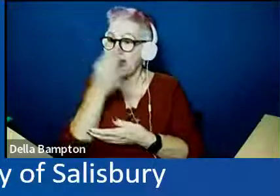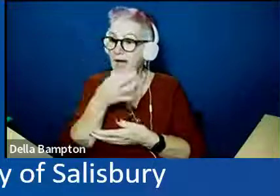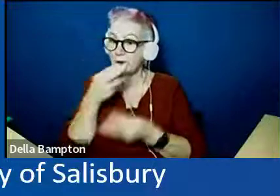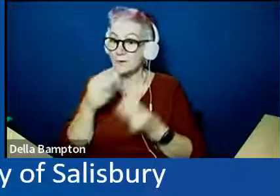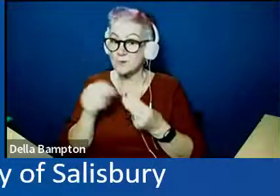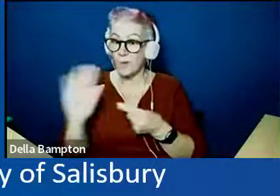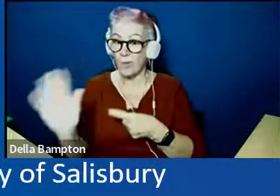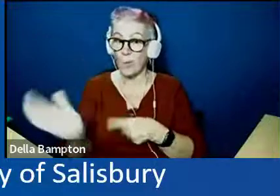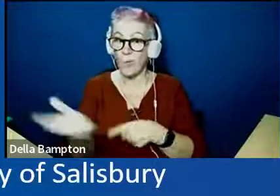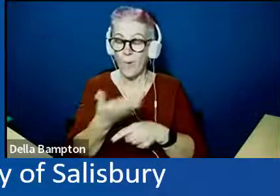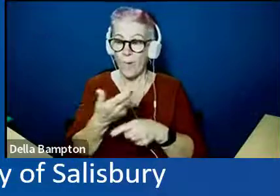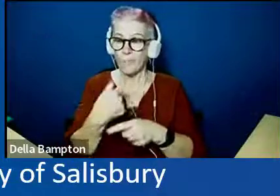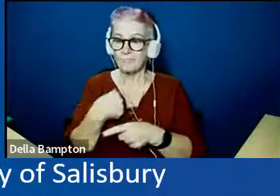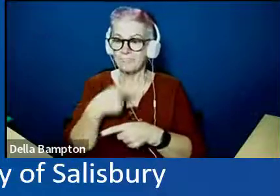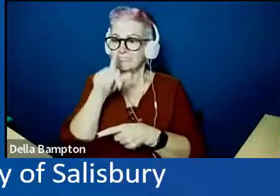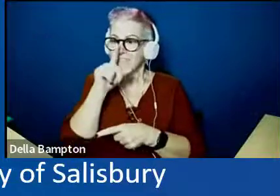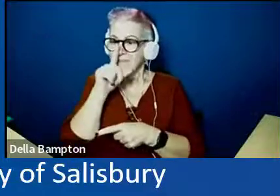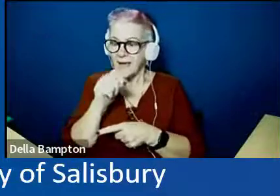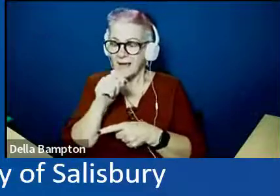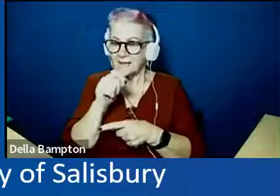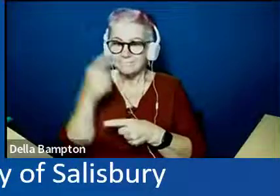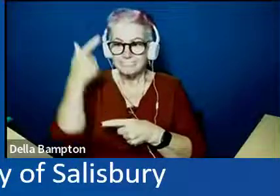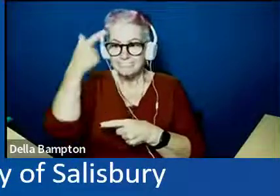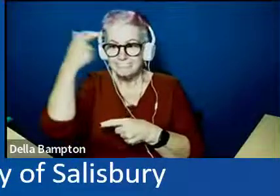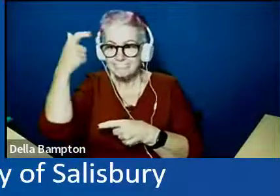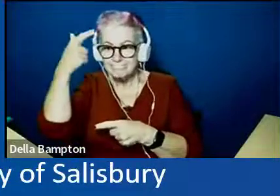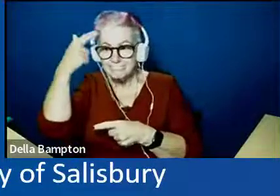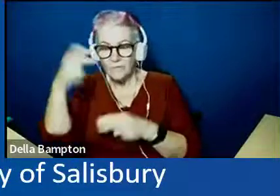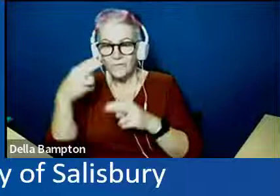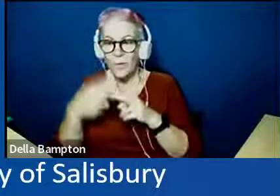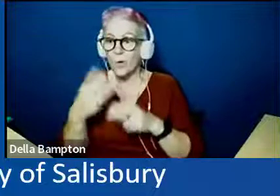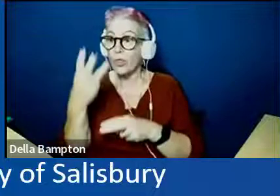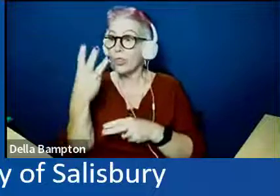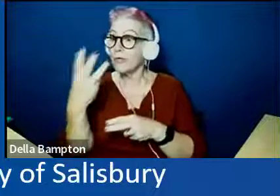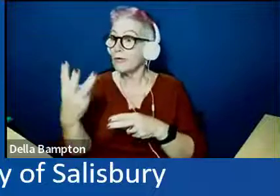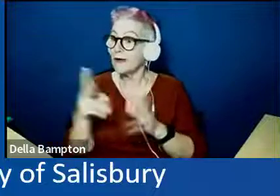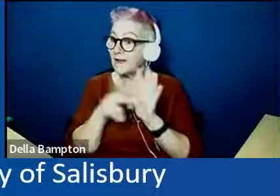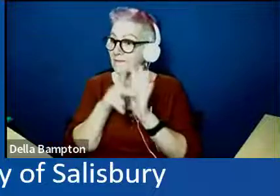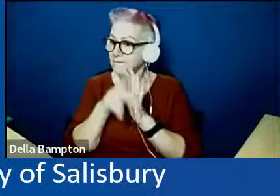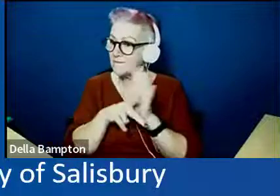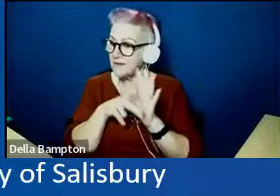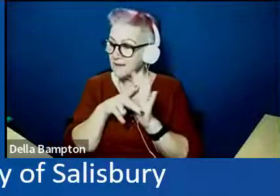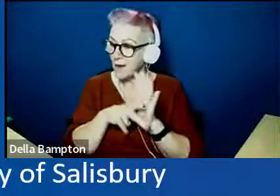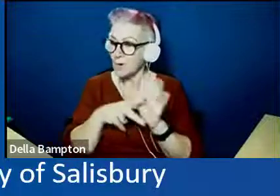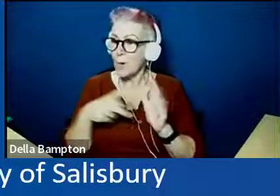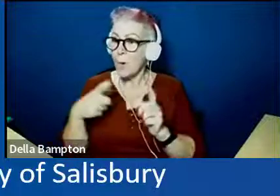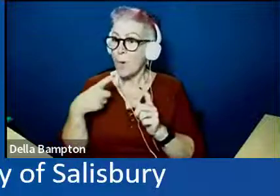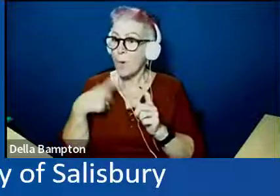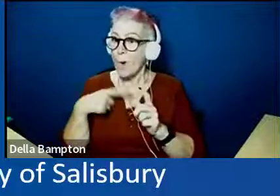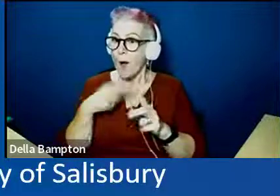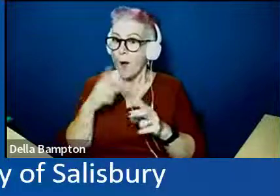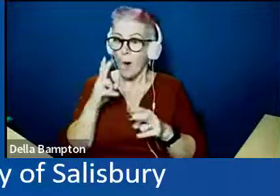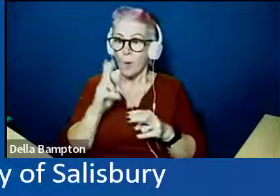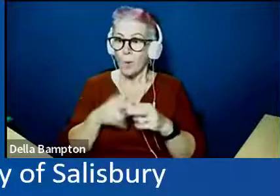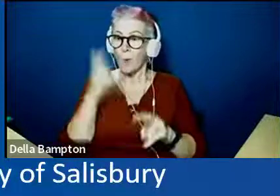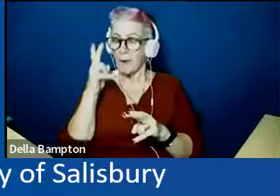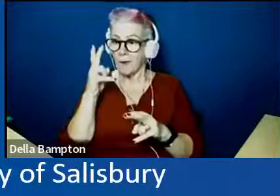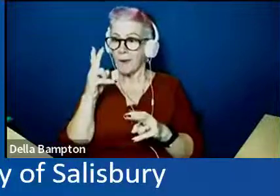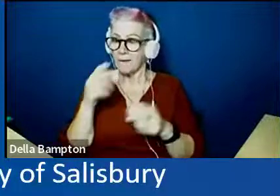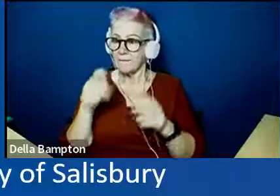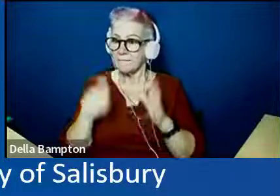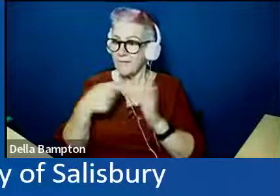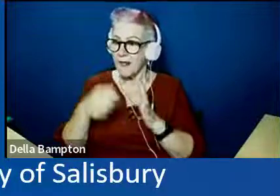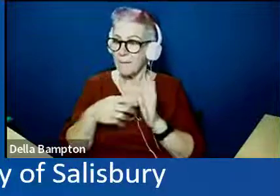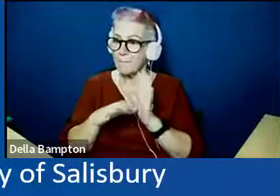ladies and were able to come up with 3 videos. The reason why it was so quick to film was because